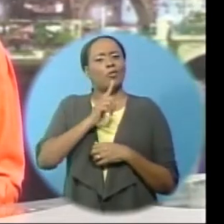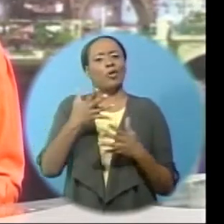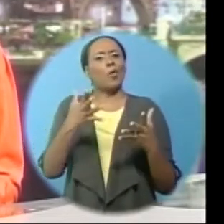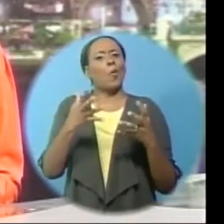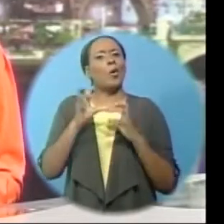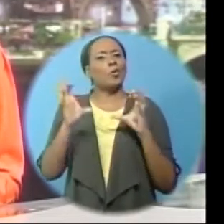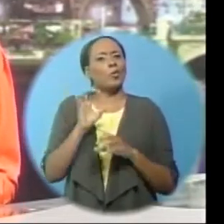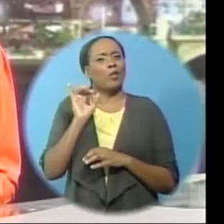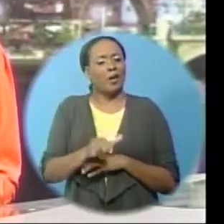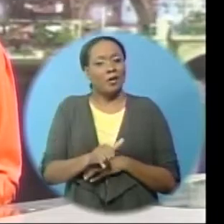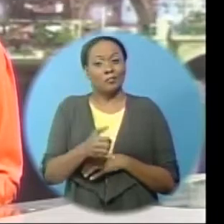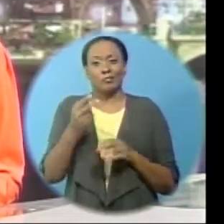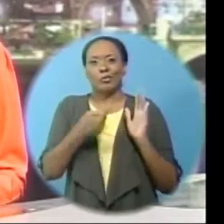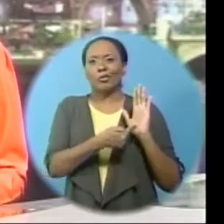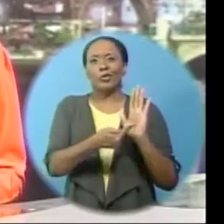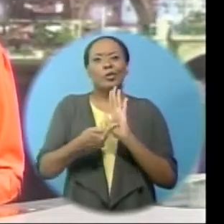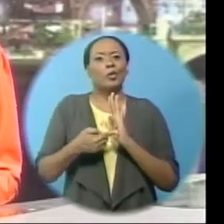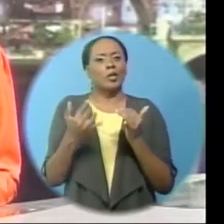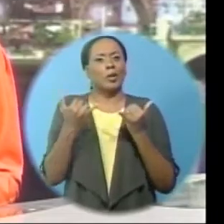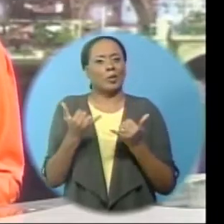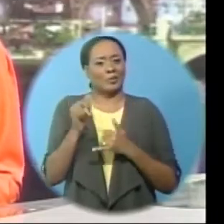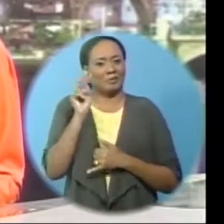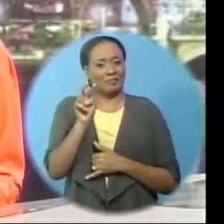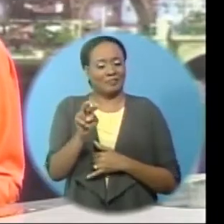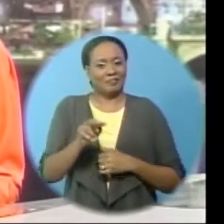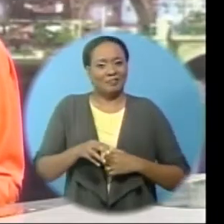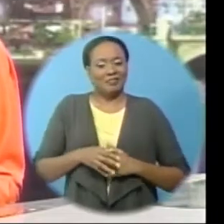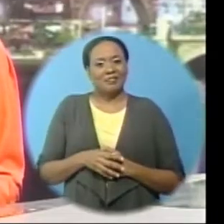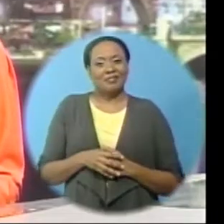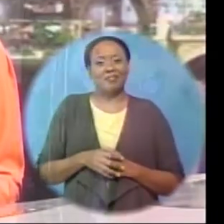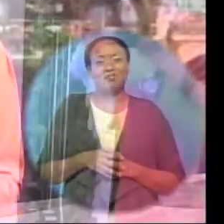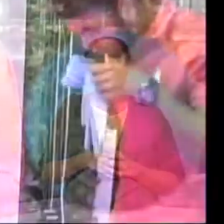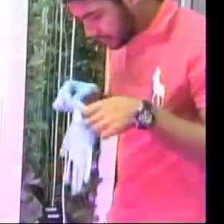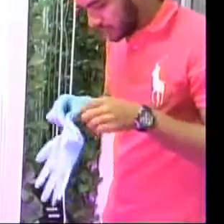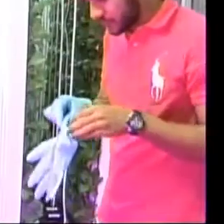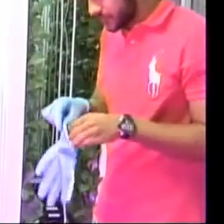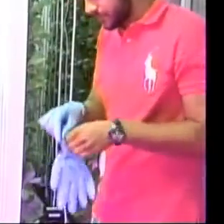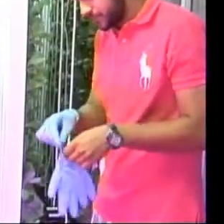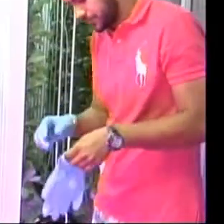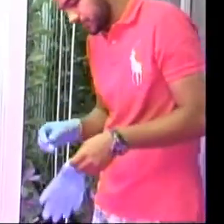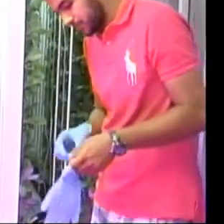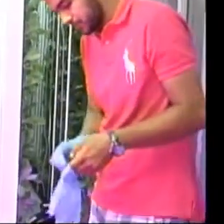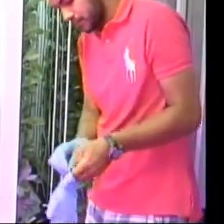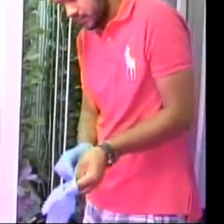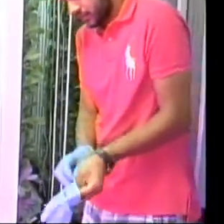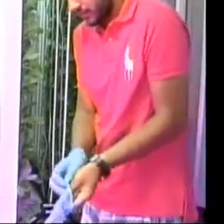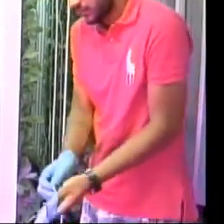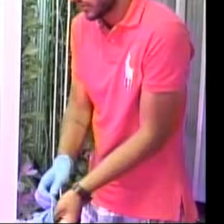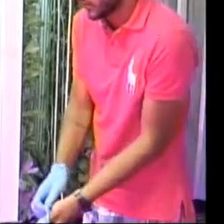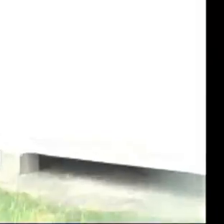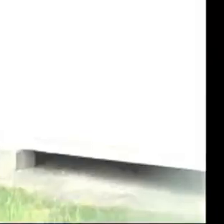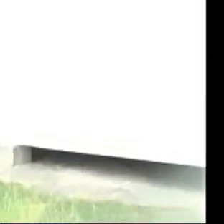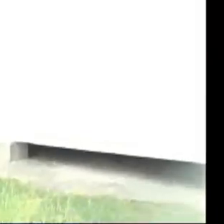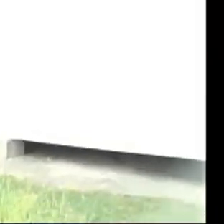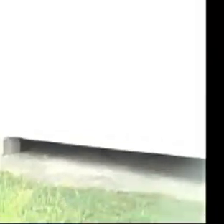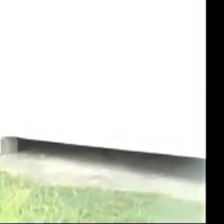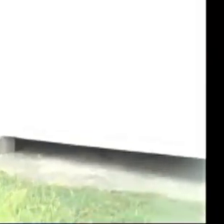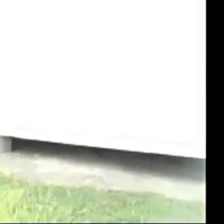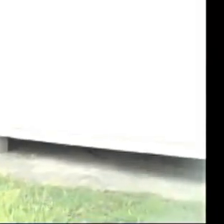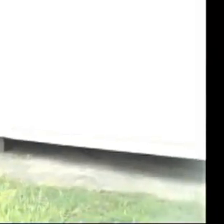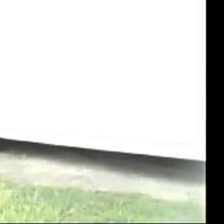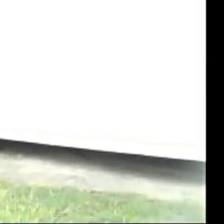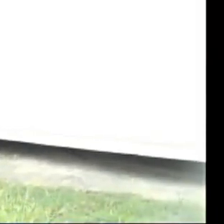to respond. Again, Tristan Ward tells us more. What do you get when you add 3 young men, 1